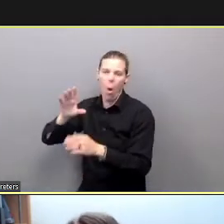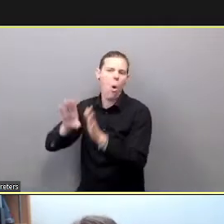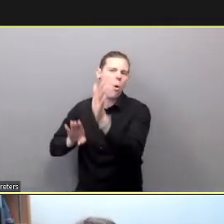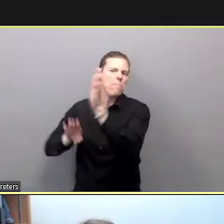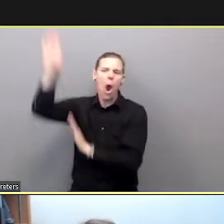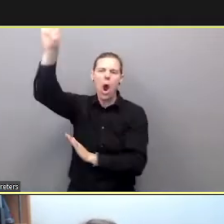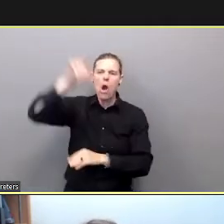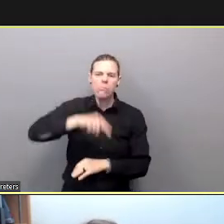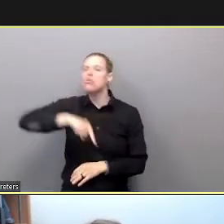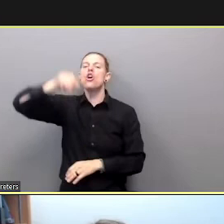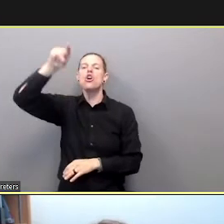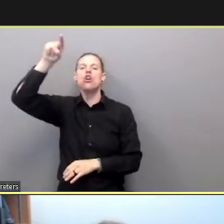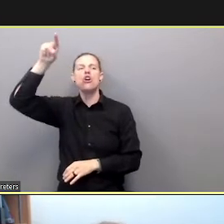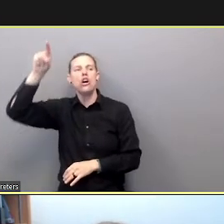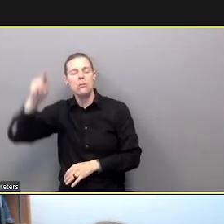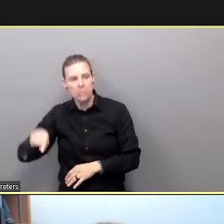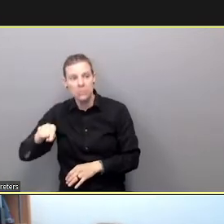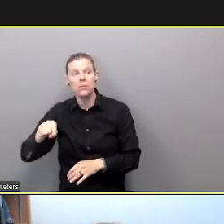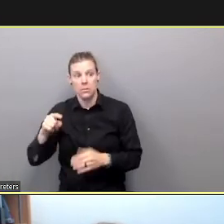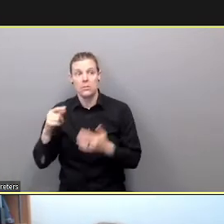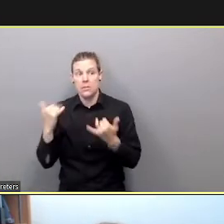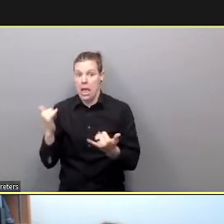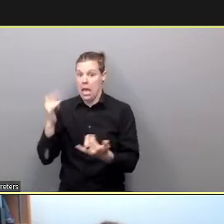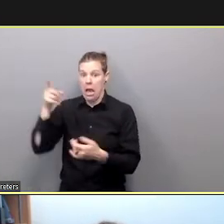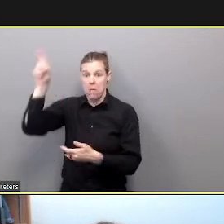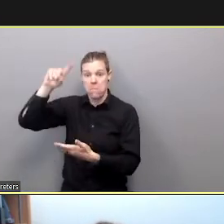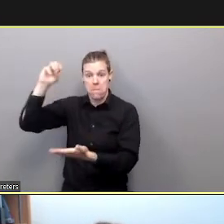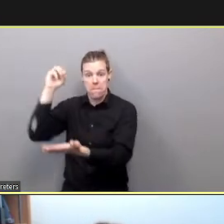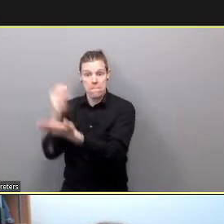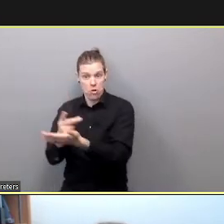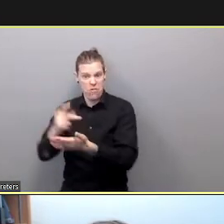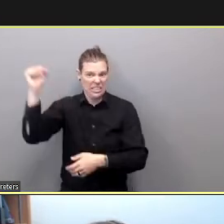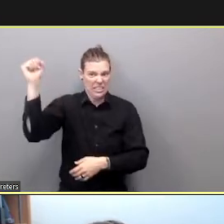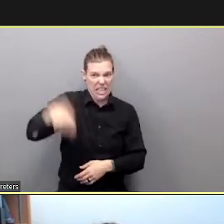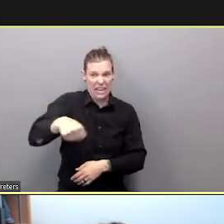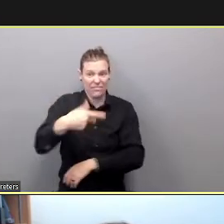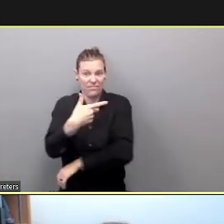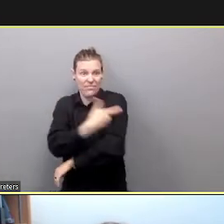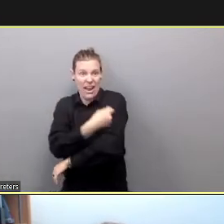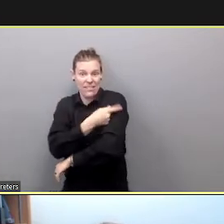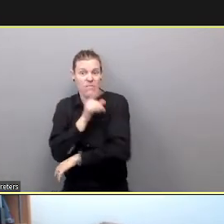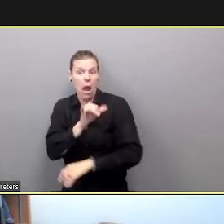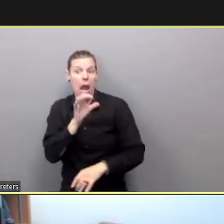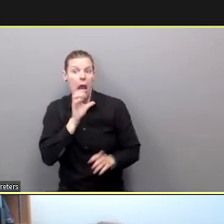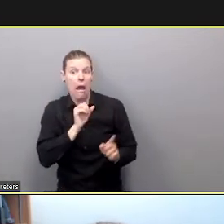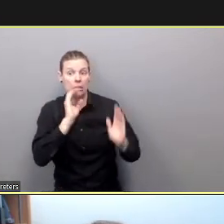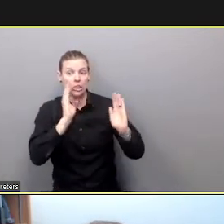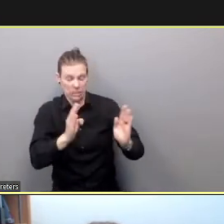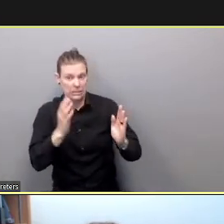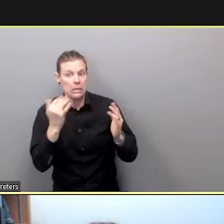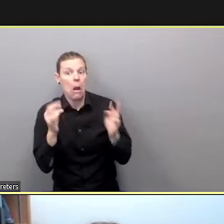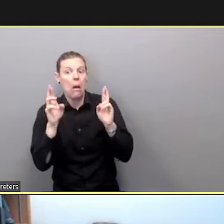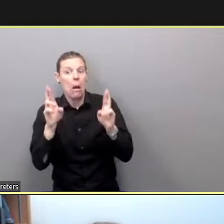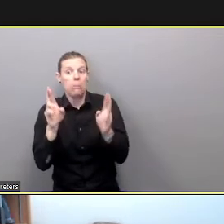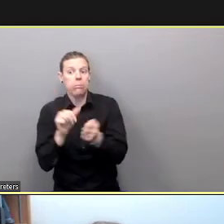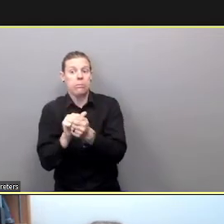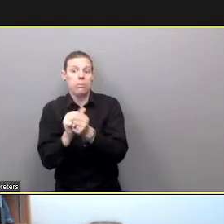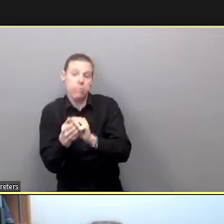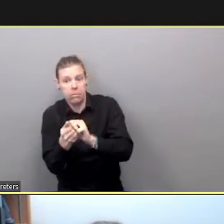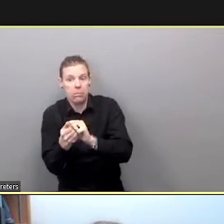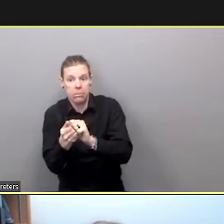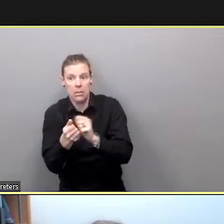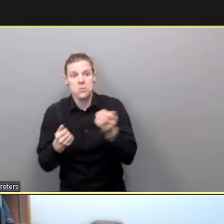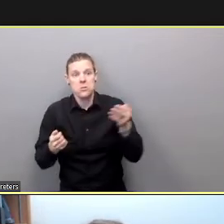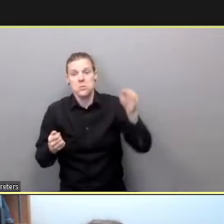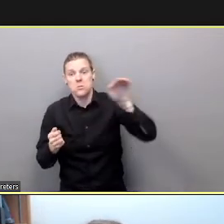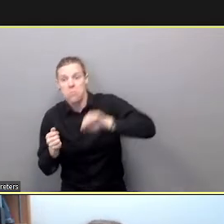for vaccination down into that lower age group, or lower level in that age group. So we definitely have a ways to